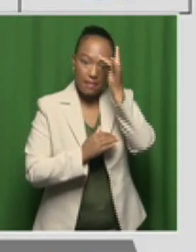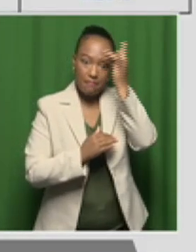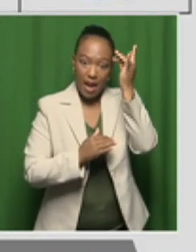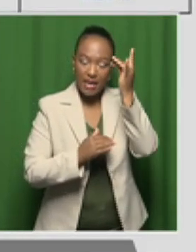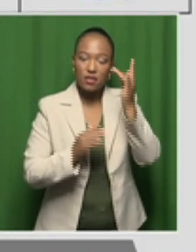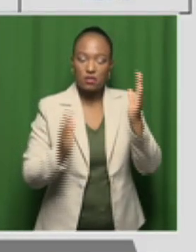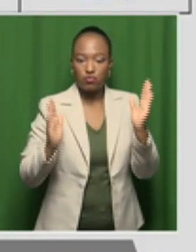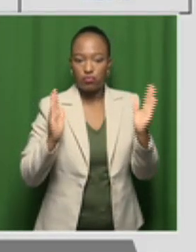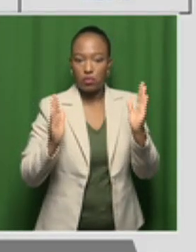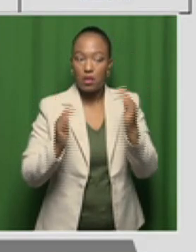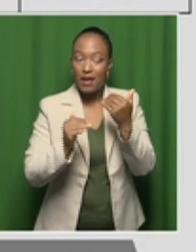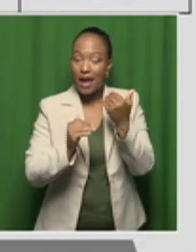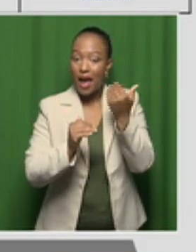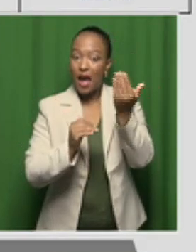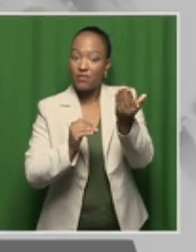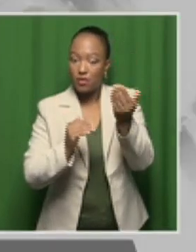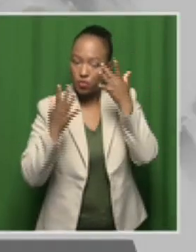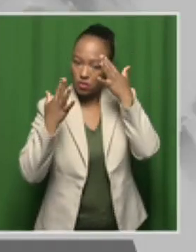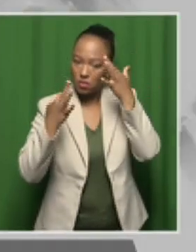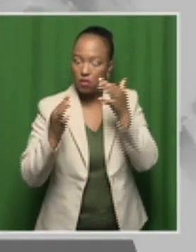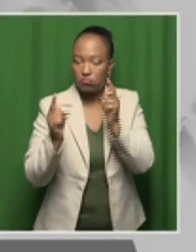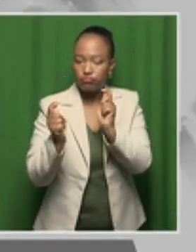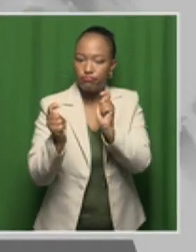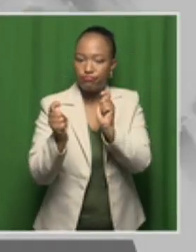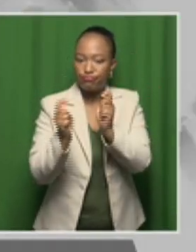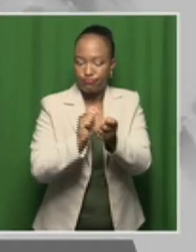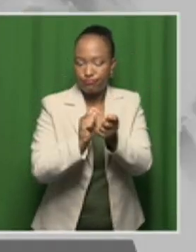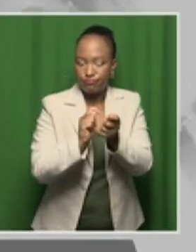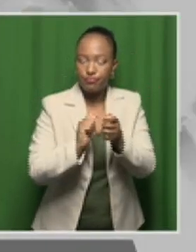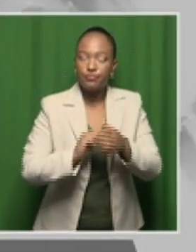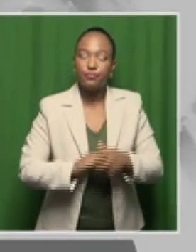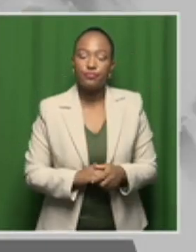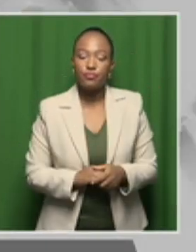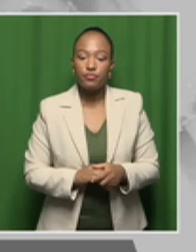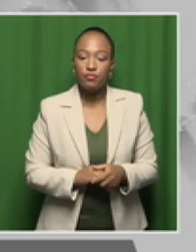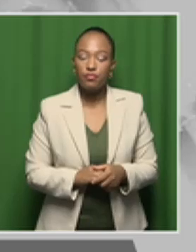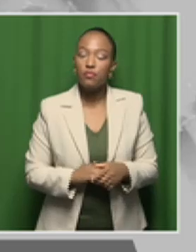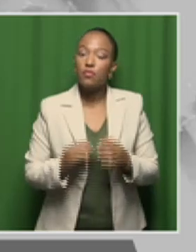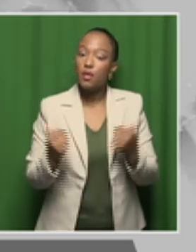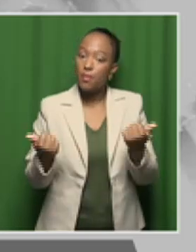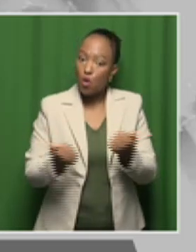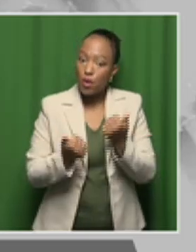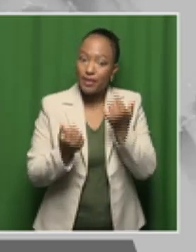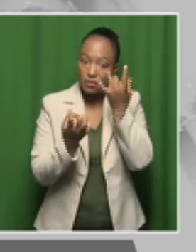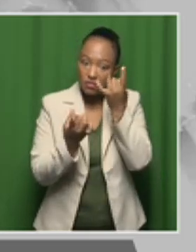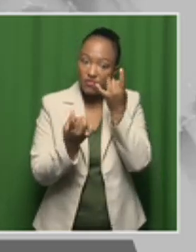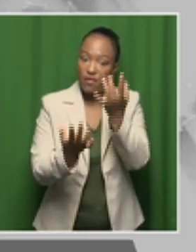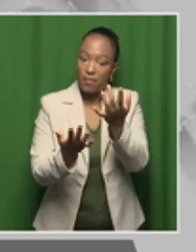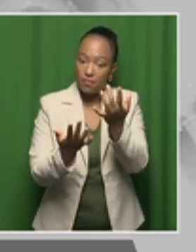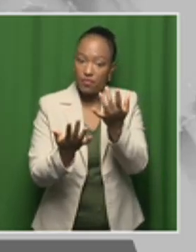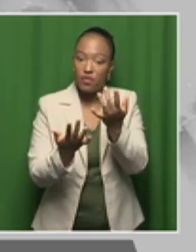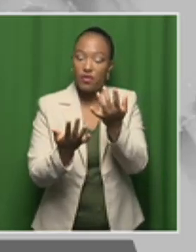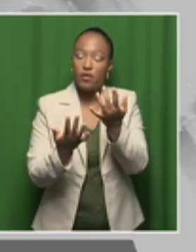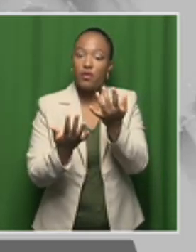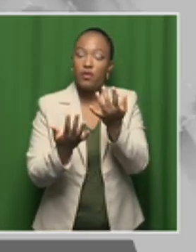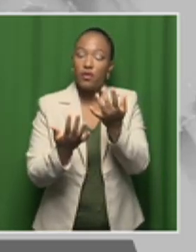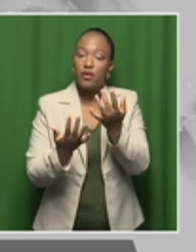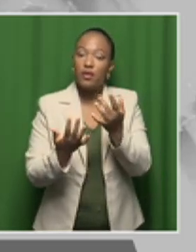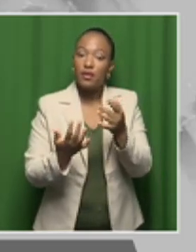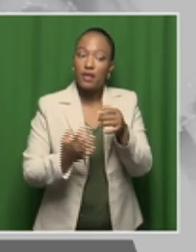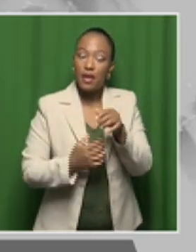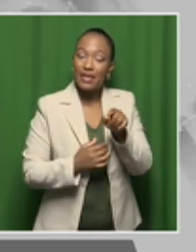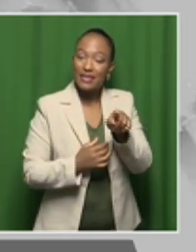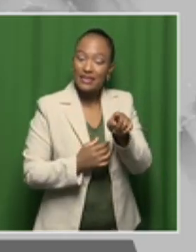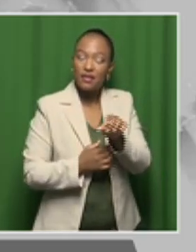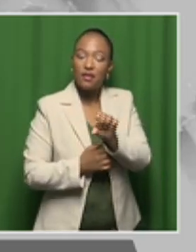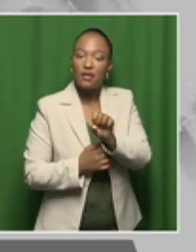the decision will be reviewed. And as I've already indicated, Chairperson, that the smart meter in this case